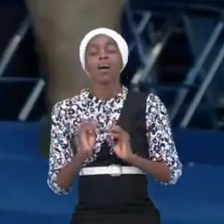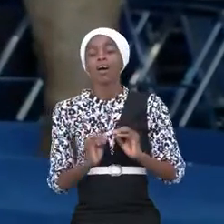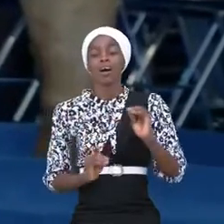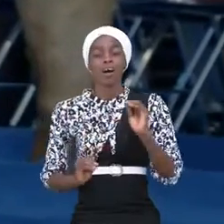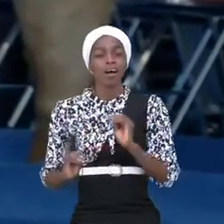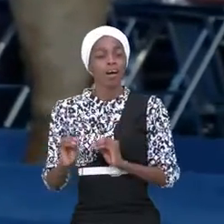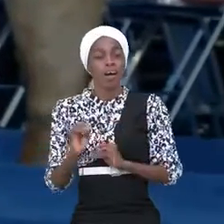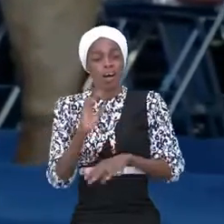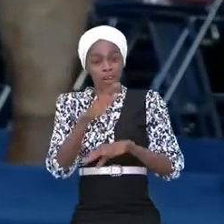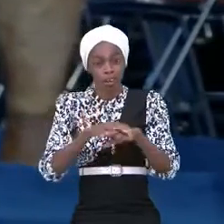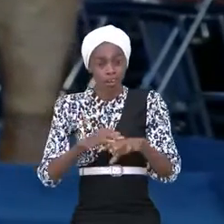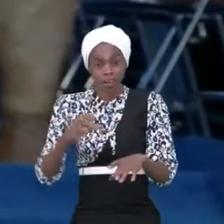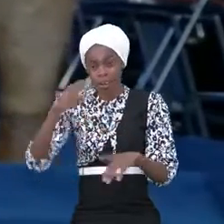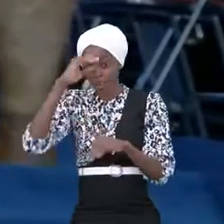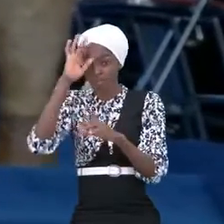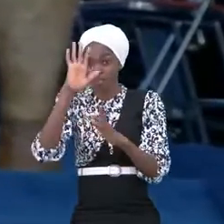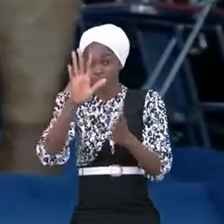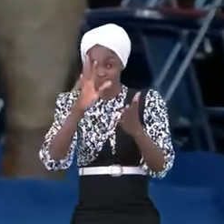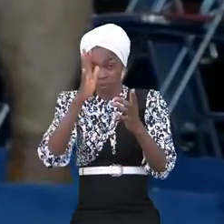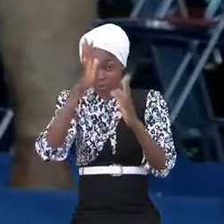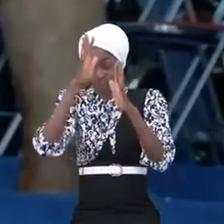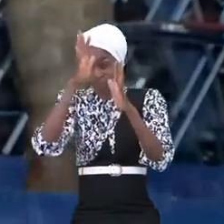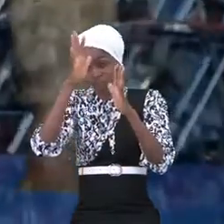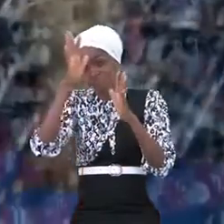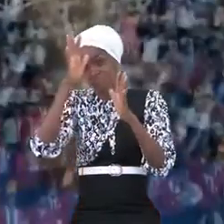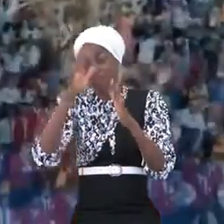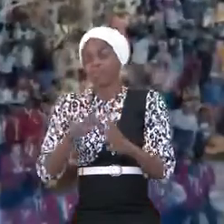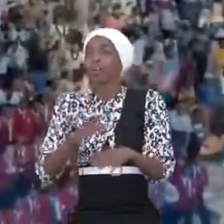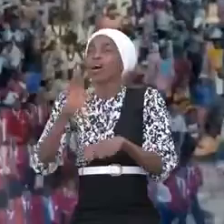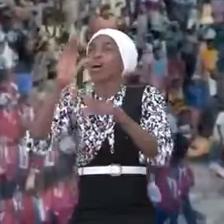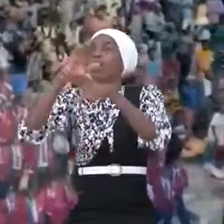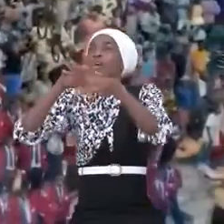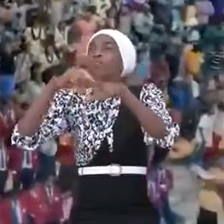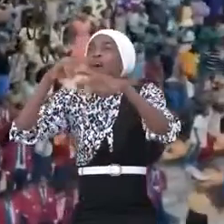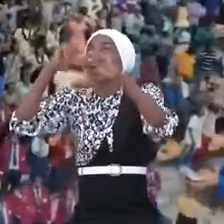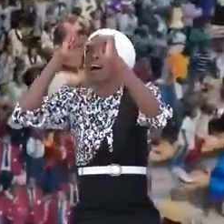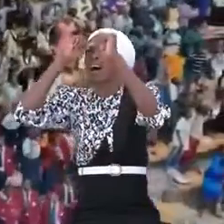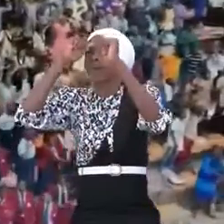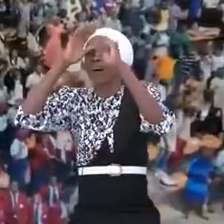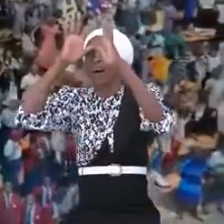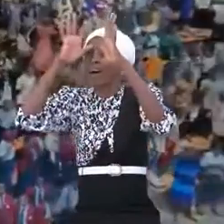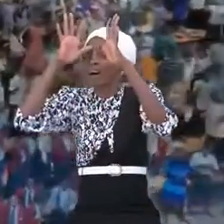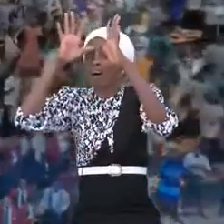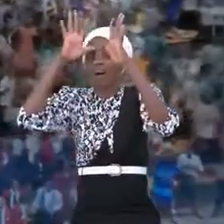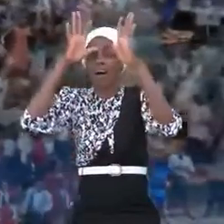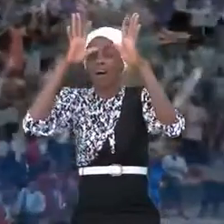Your father tonight is here. Say, Baba, oh, Baba.